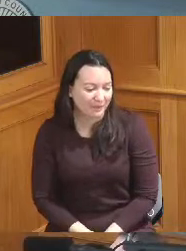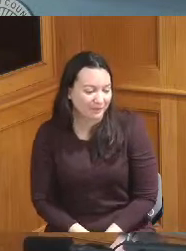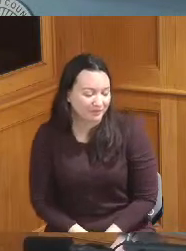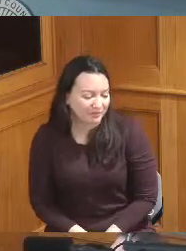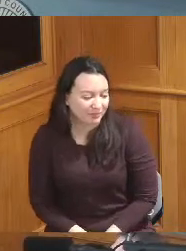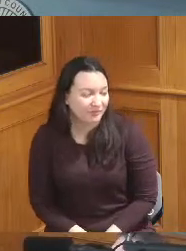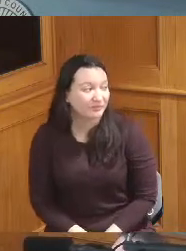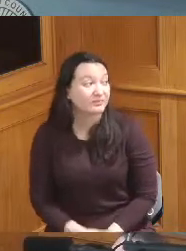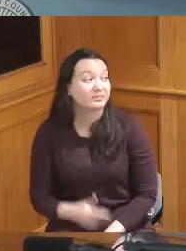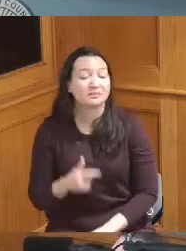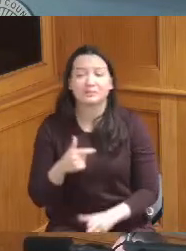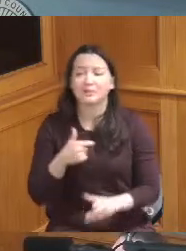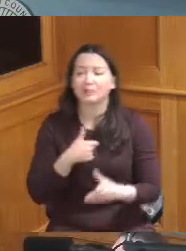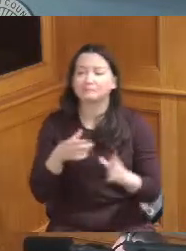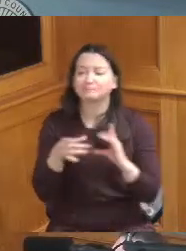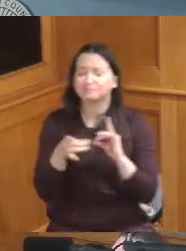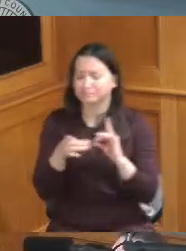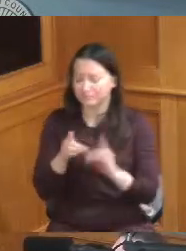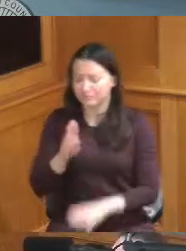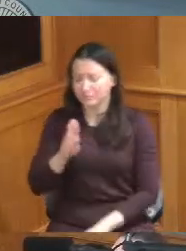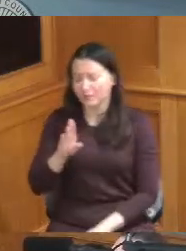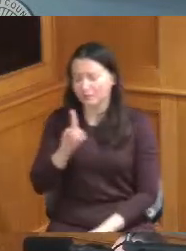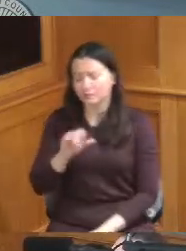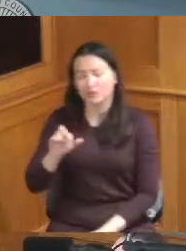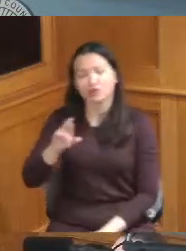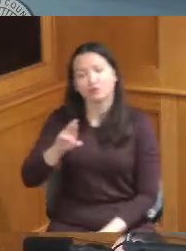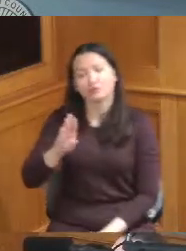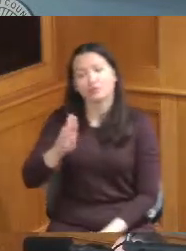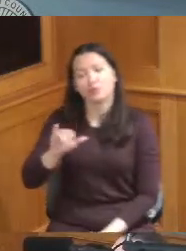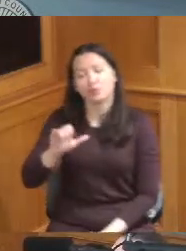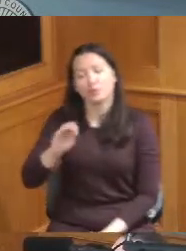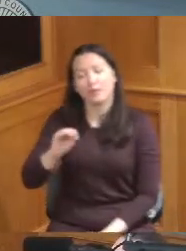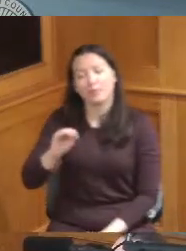And I want to say that Dr. Boom and others, I'm still